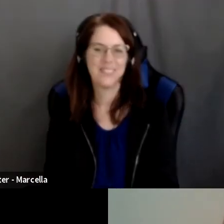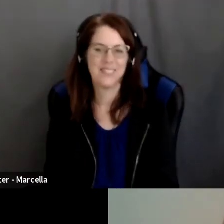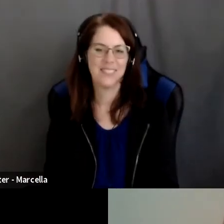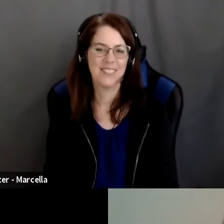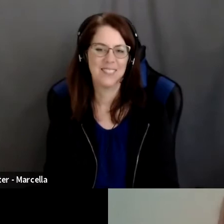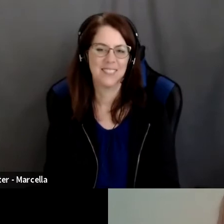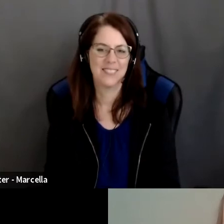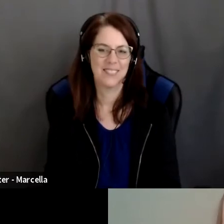So moving right along,